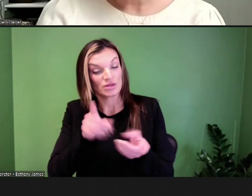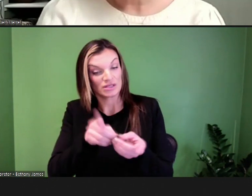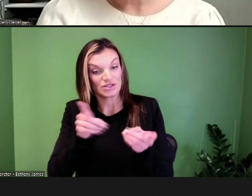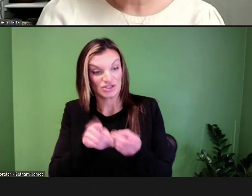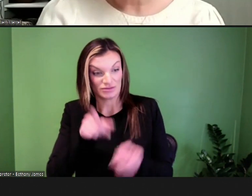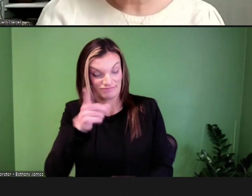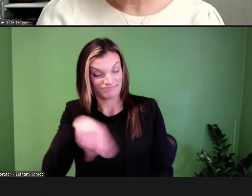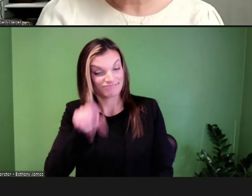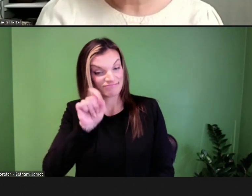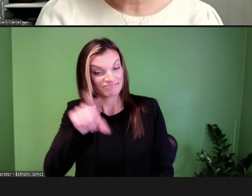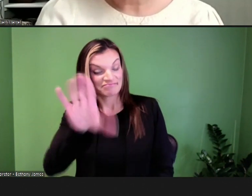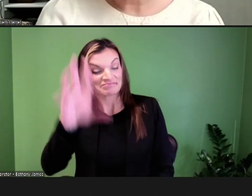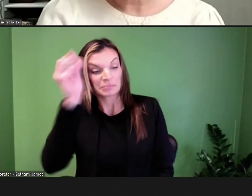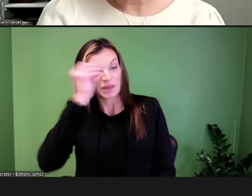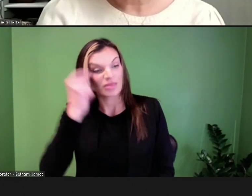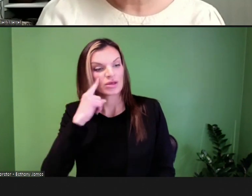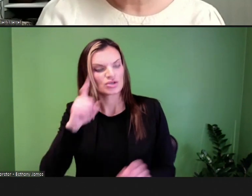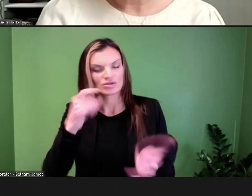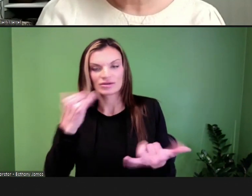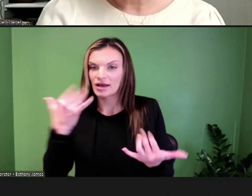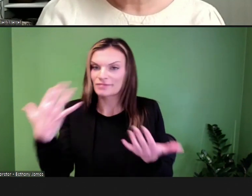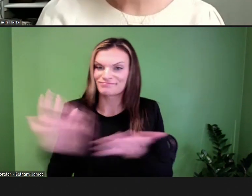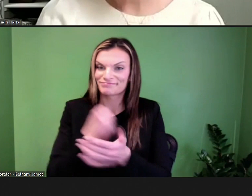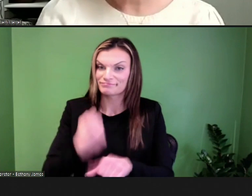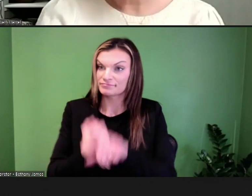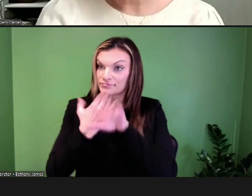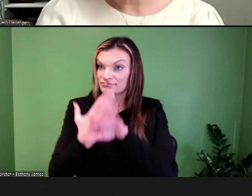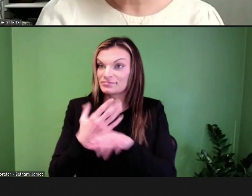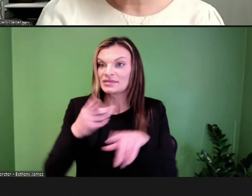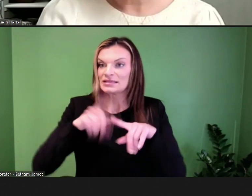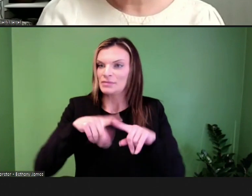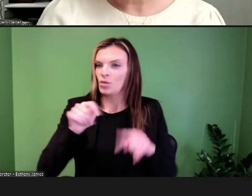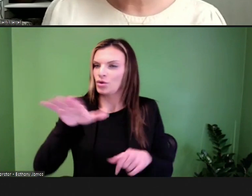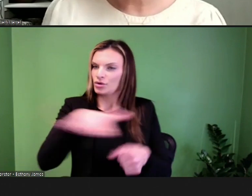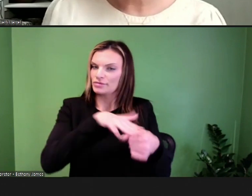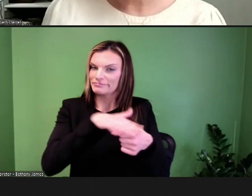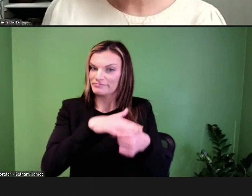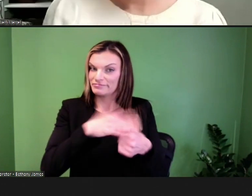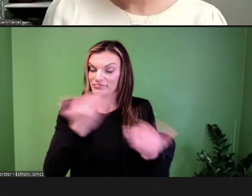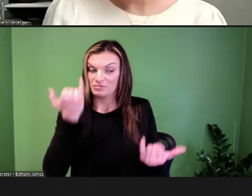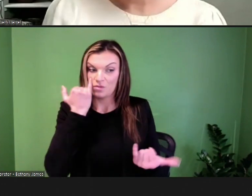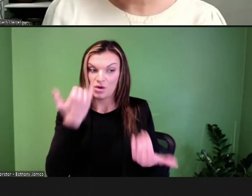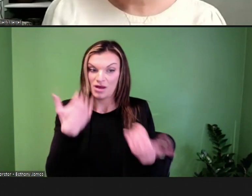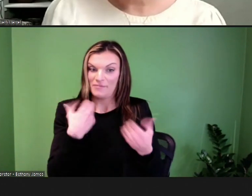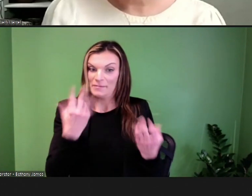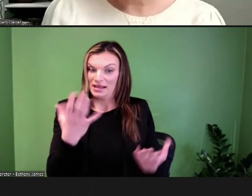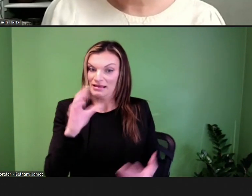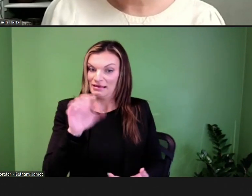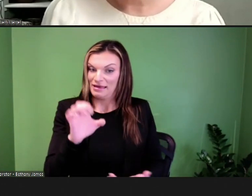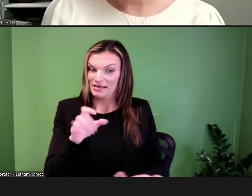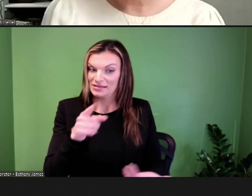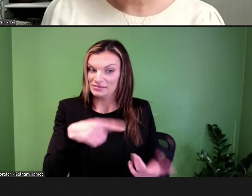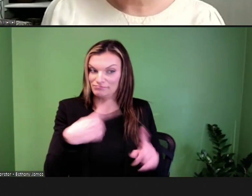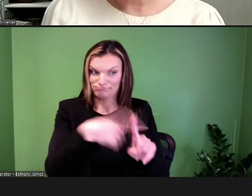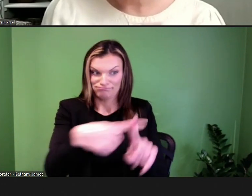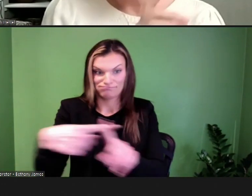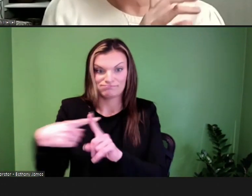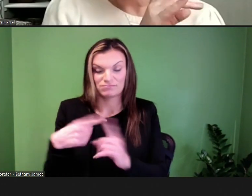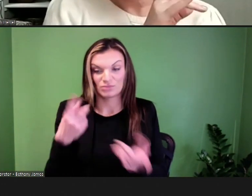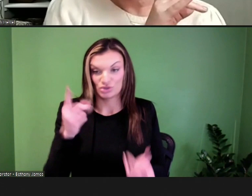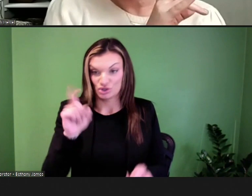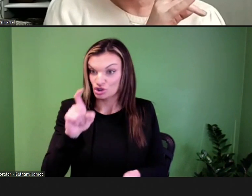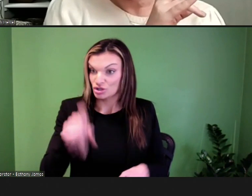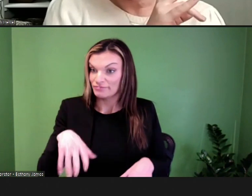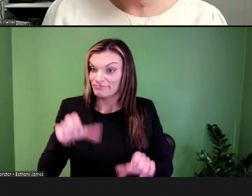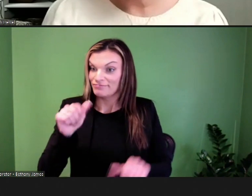or remote learning based on cases in their area? Director Hertel, would you like to